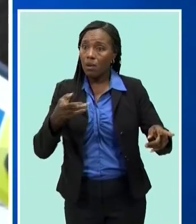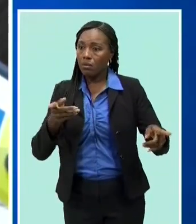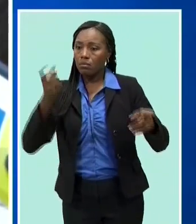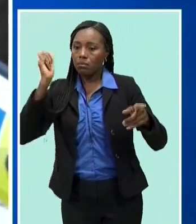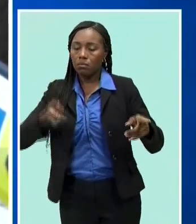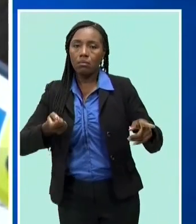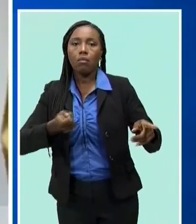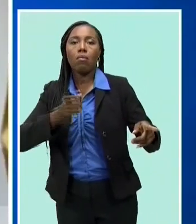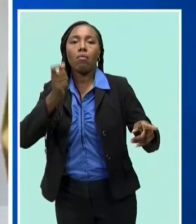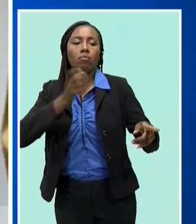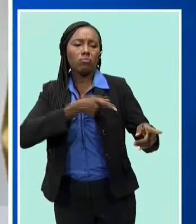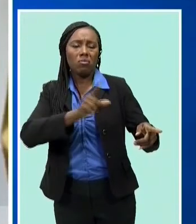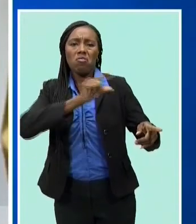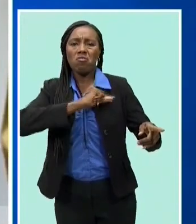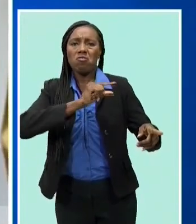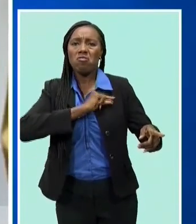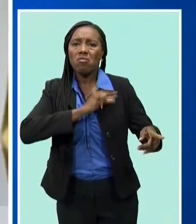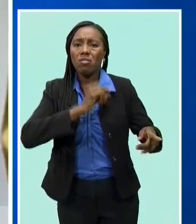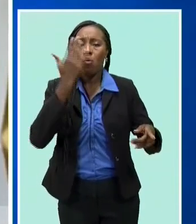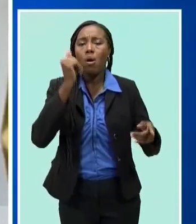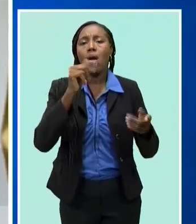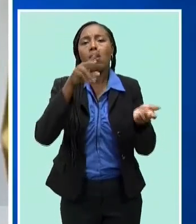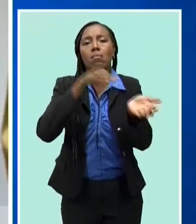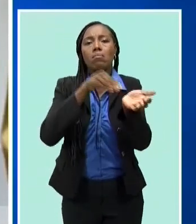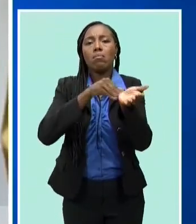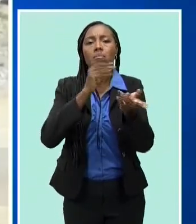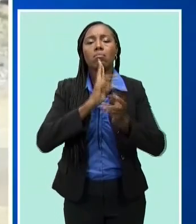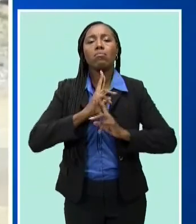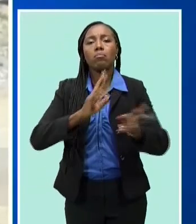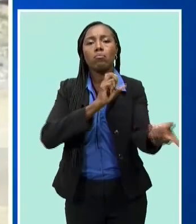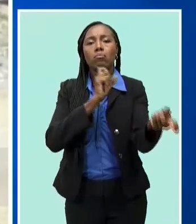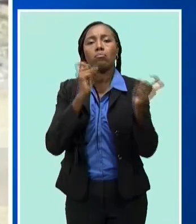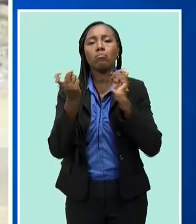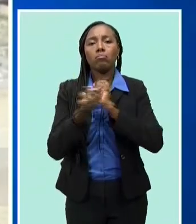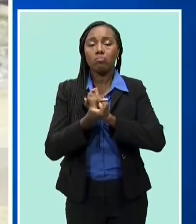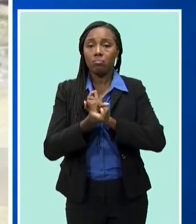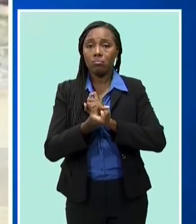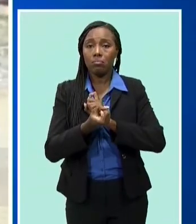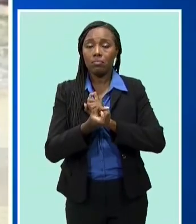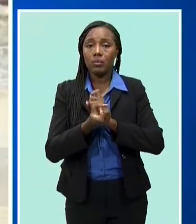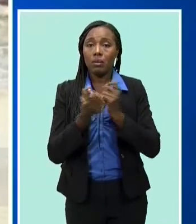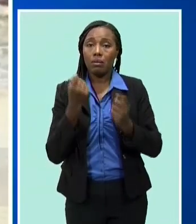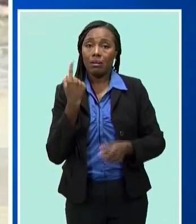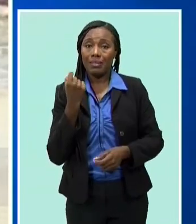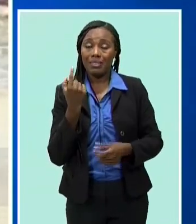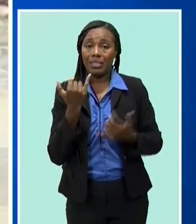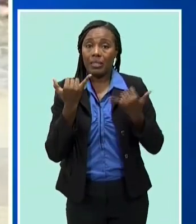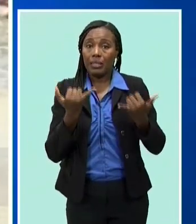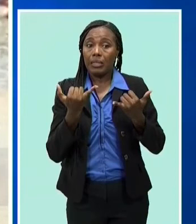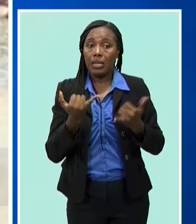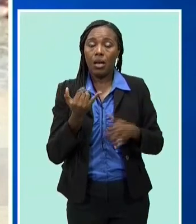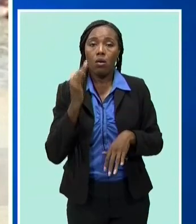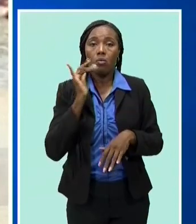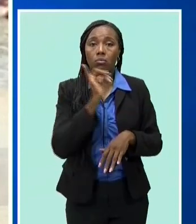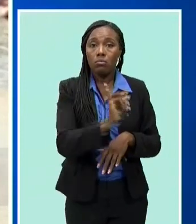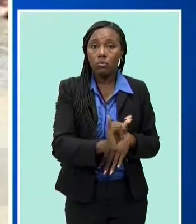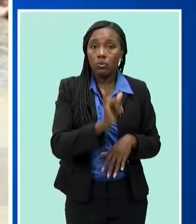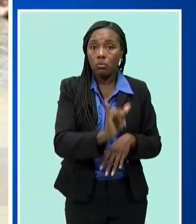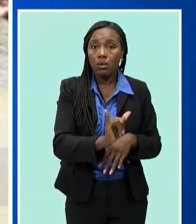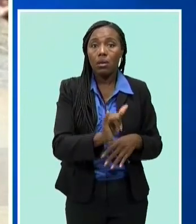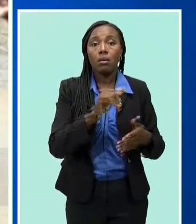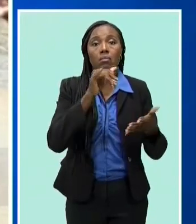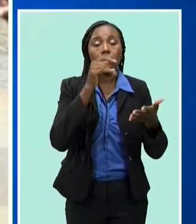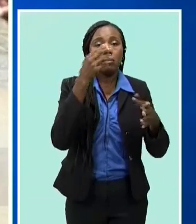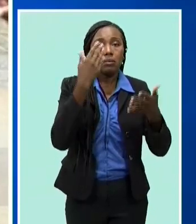a BVI court of falsifying medical documents. There is no indication at this point whether Callender will be deported